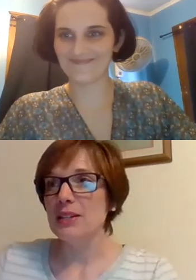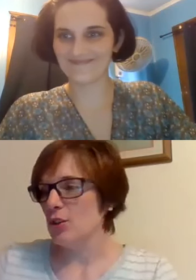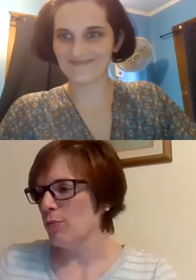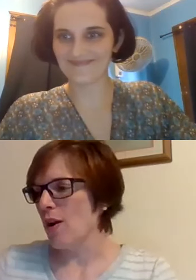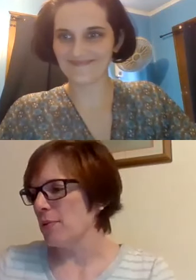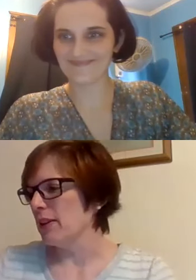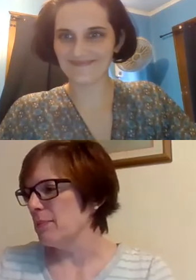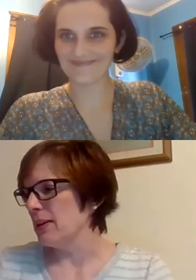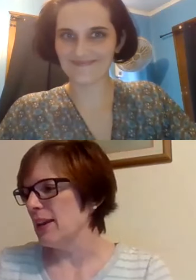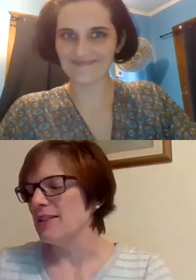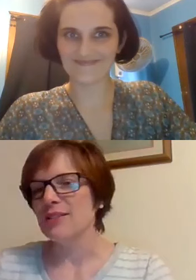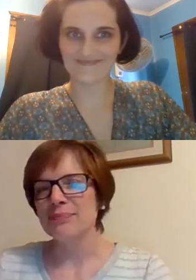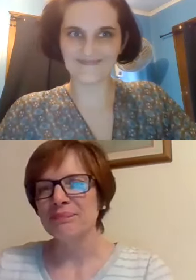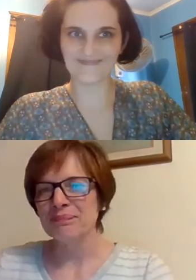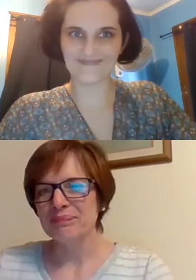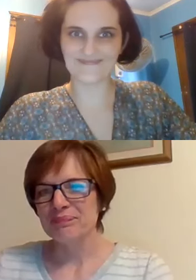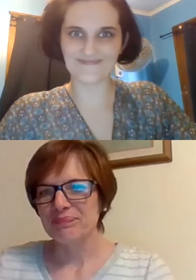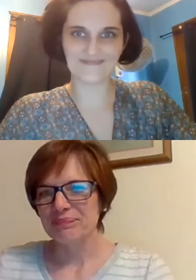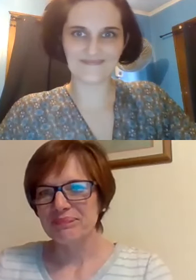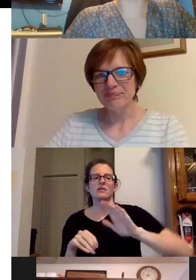to be distilled properly, but yes.